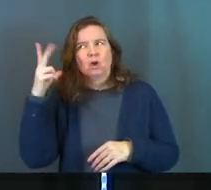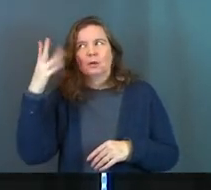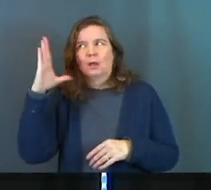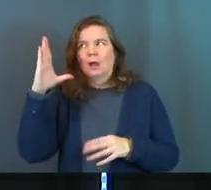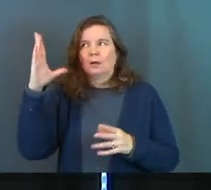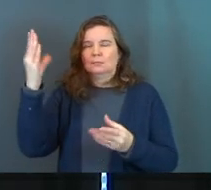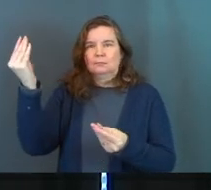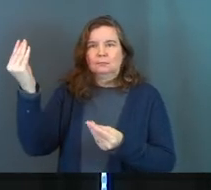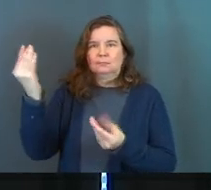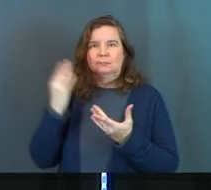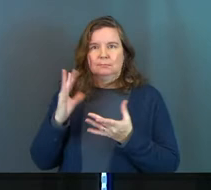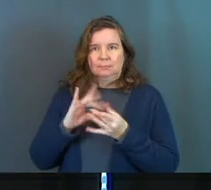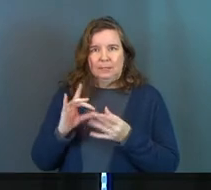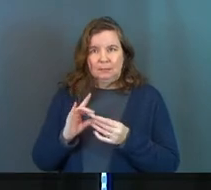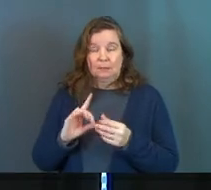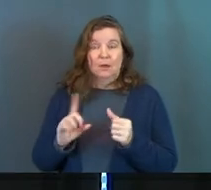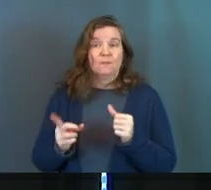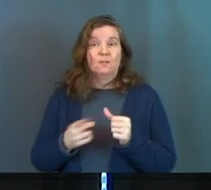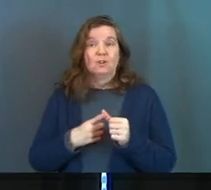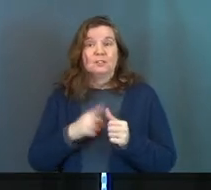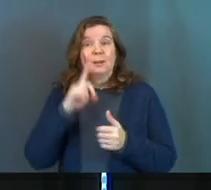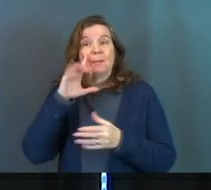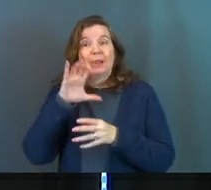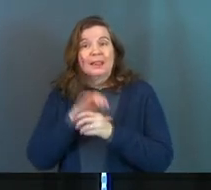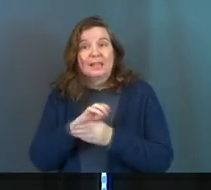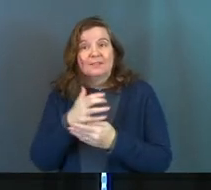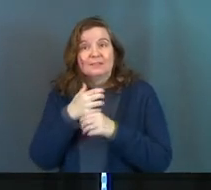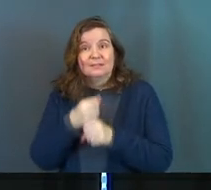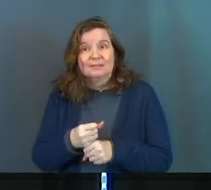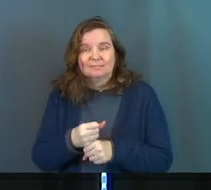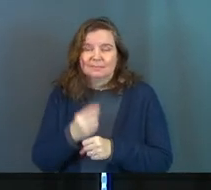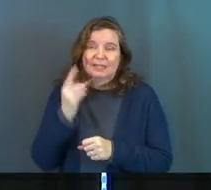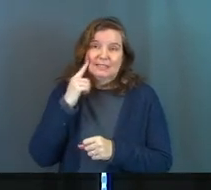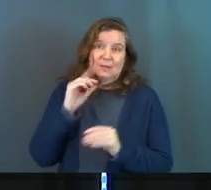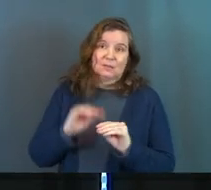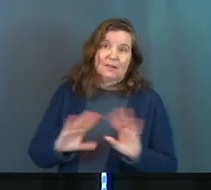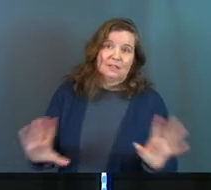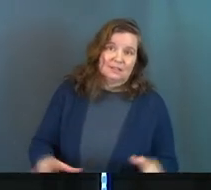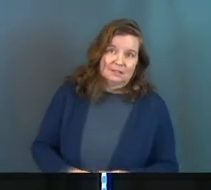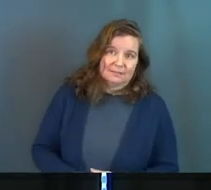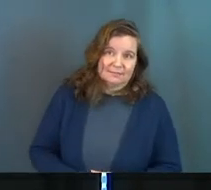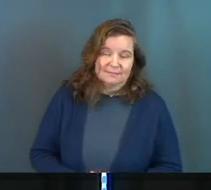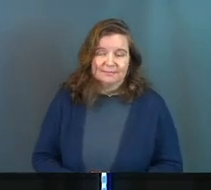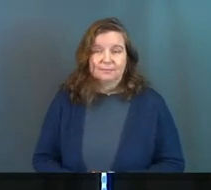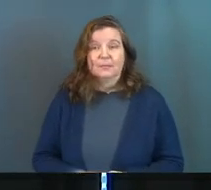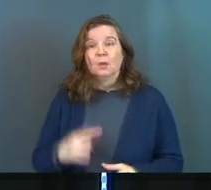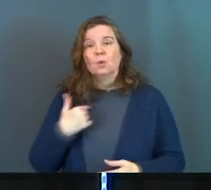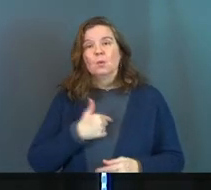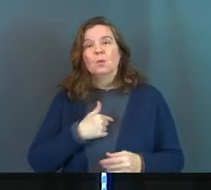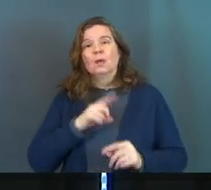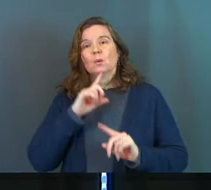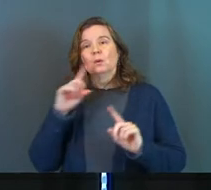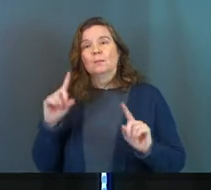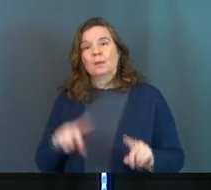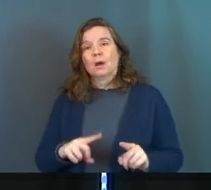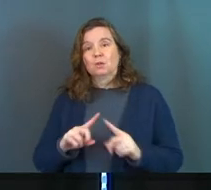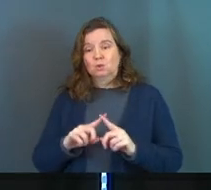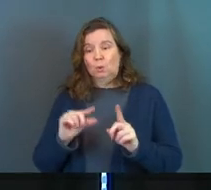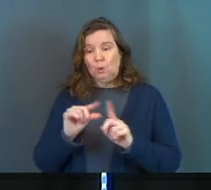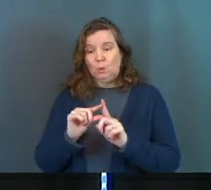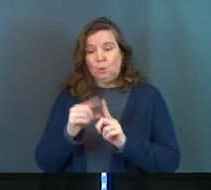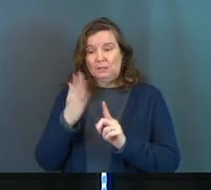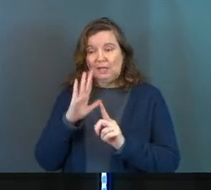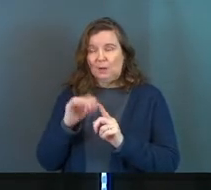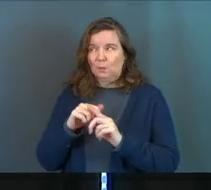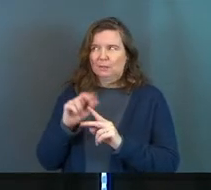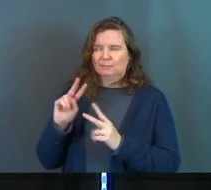speak? First, believe. Sounds obvious. But we can respond to the words of